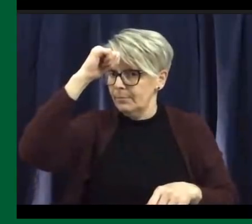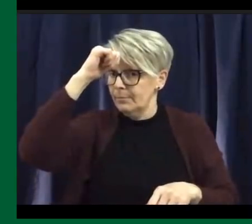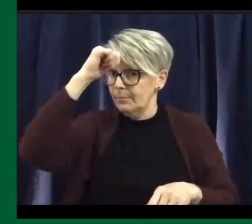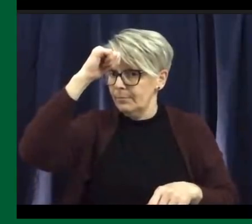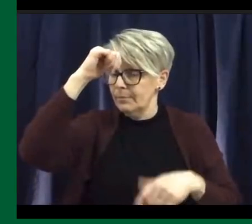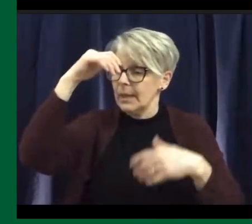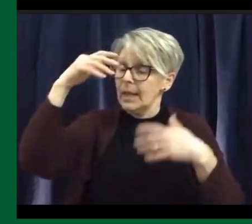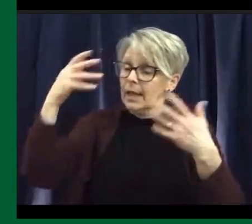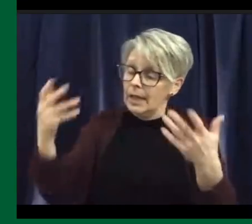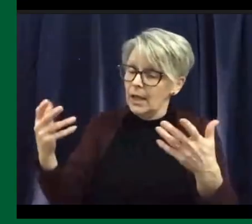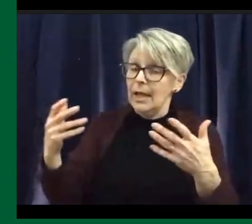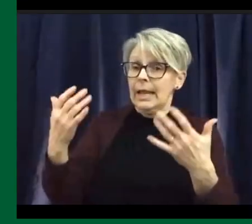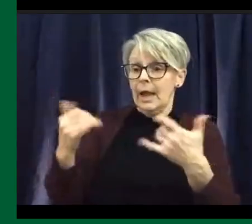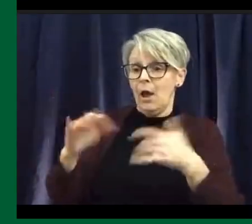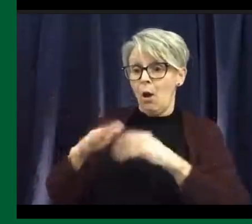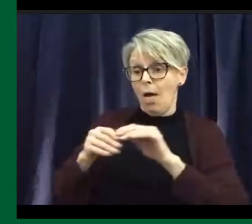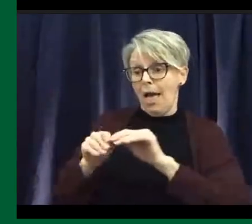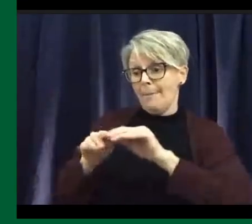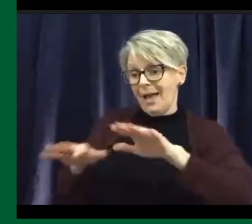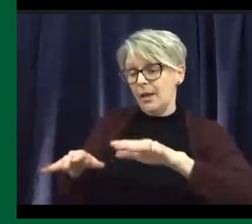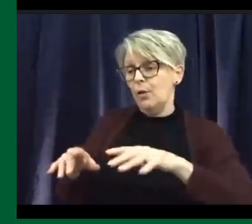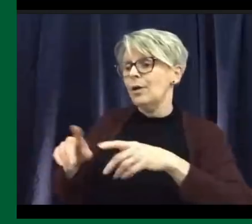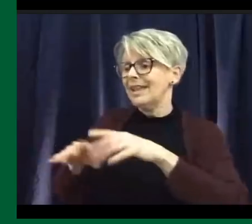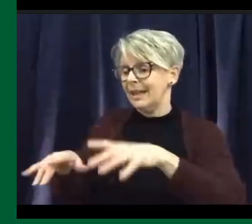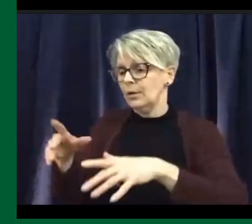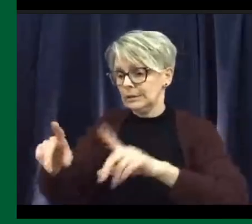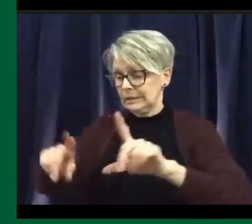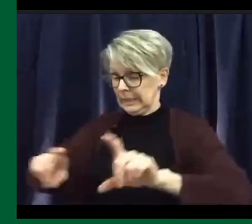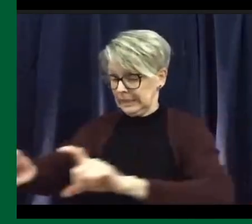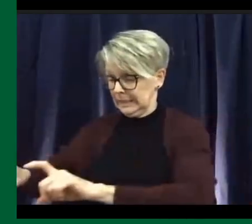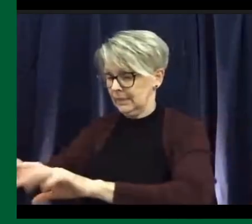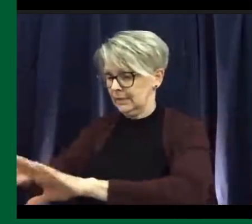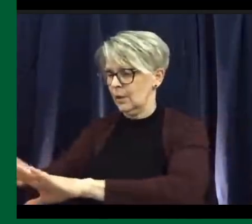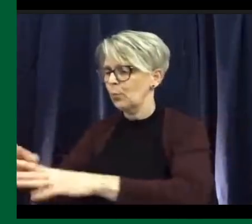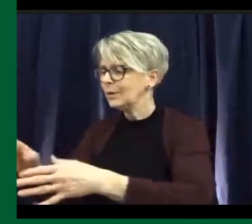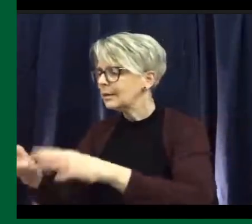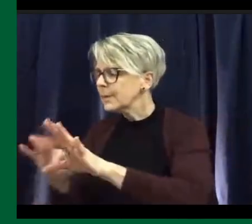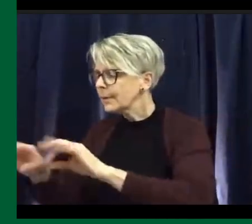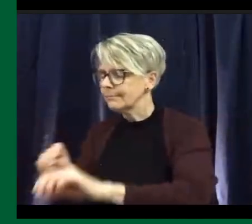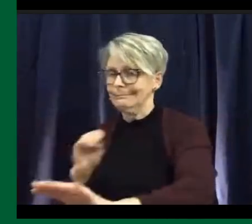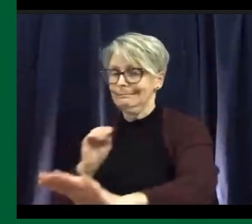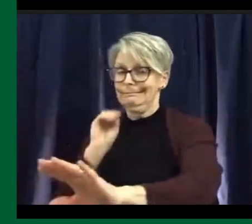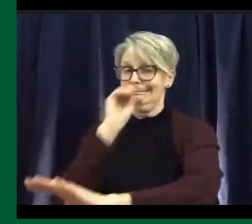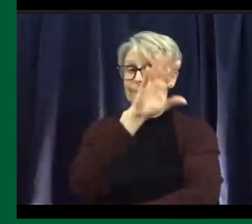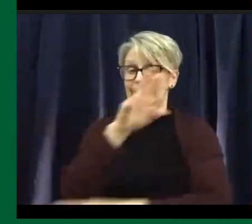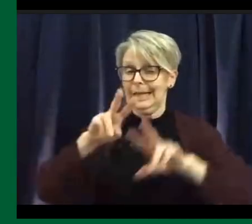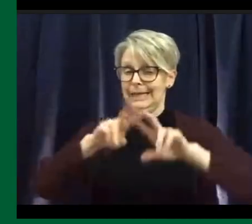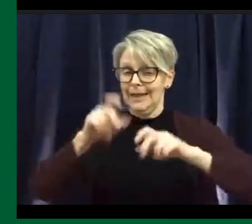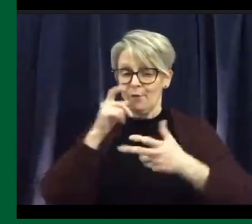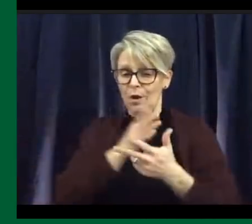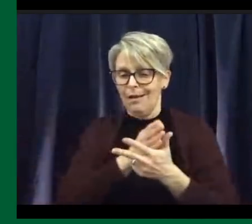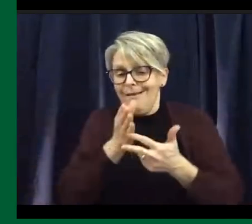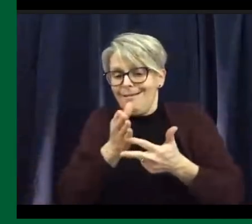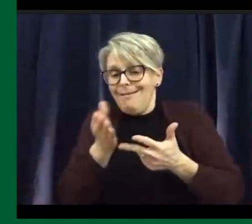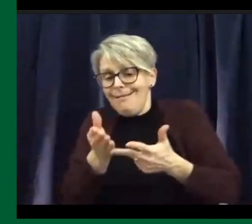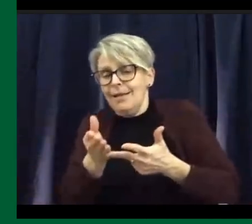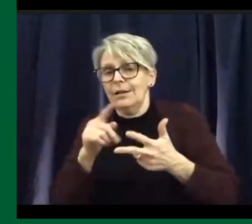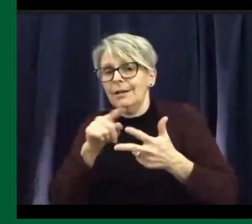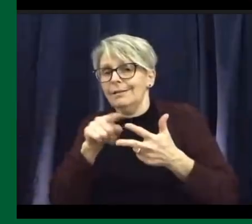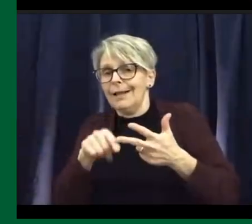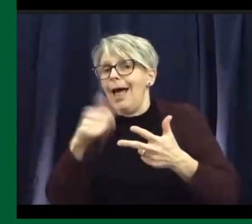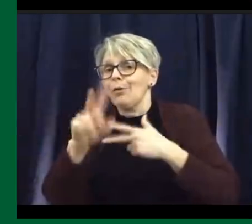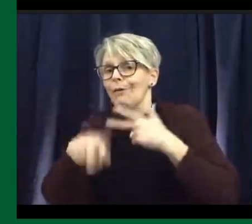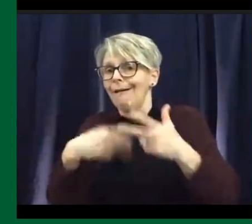all outbreaks now will have samples sent for testing for variants of concern, and I think this again is telling us